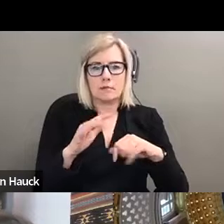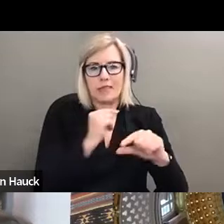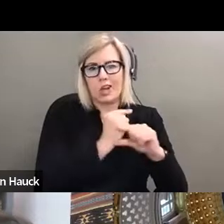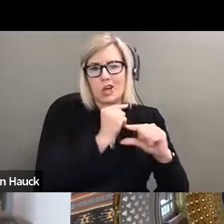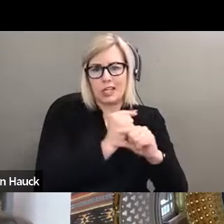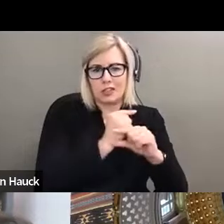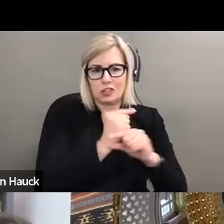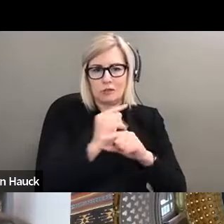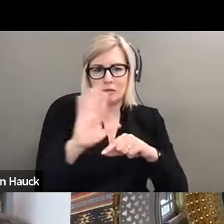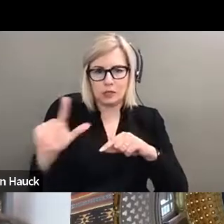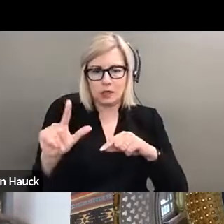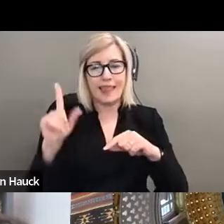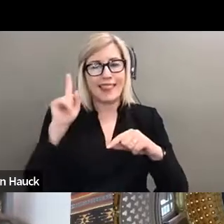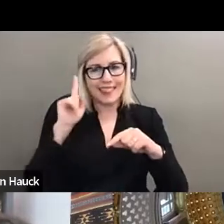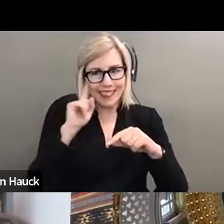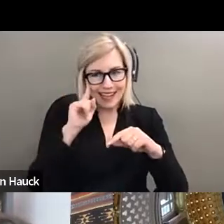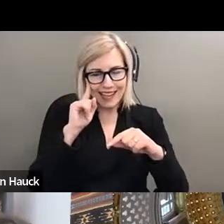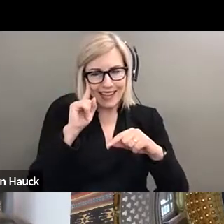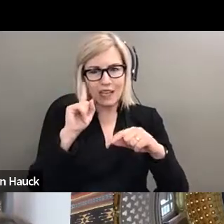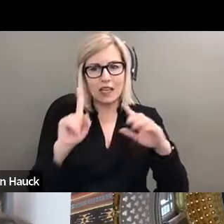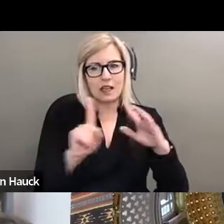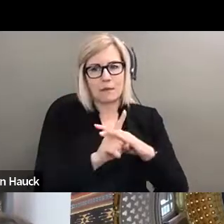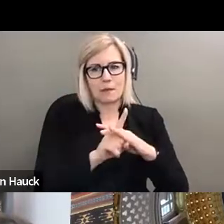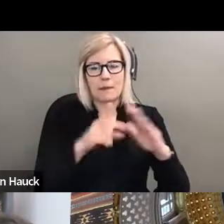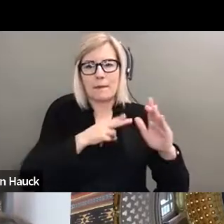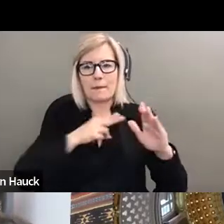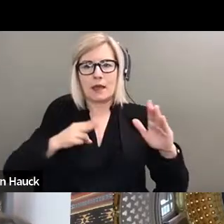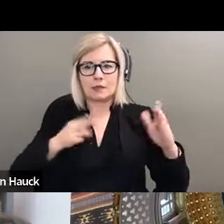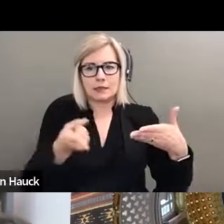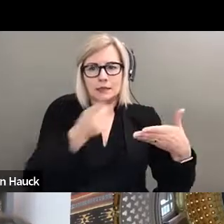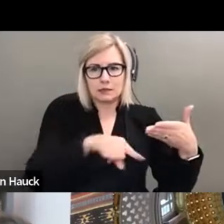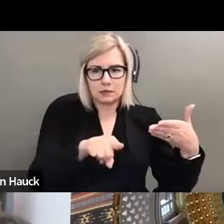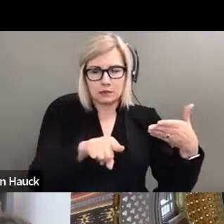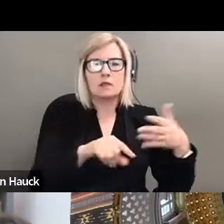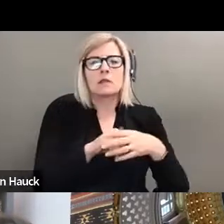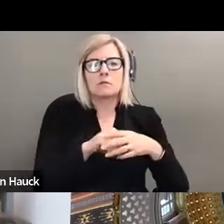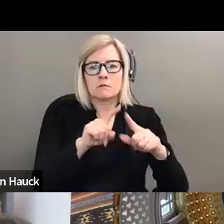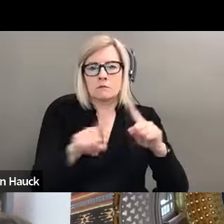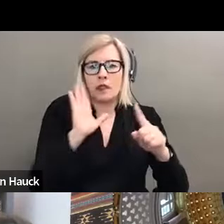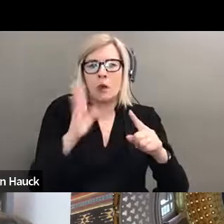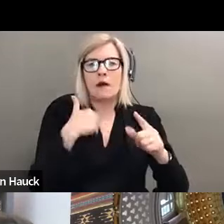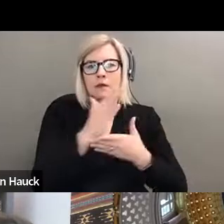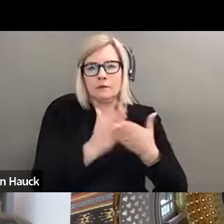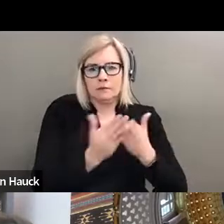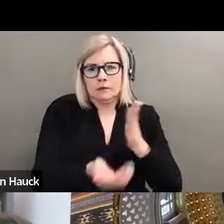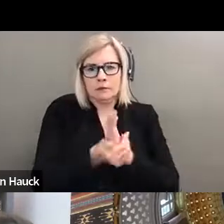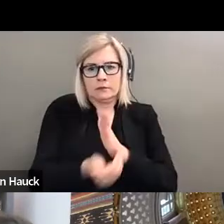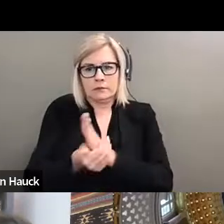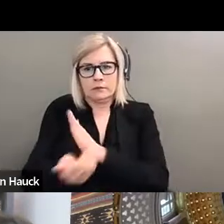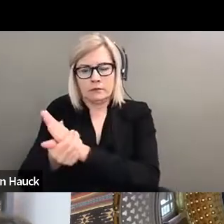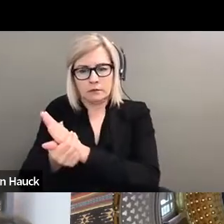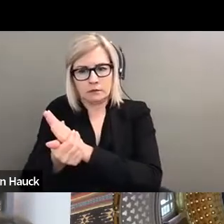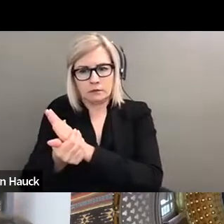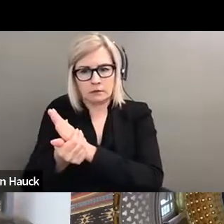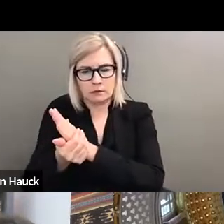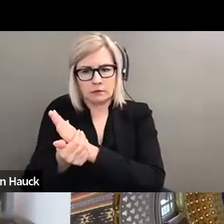bill. I think it'll be coming up in the House next week, but there will be some amendments. And